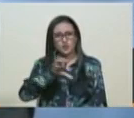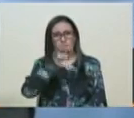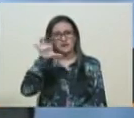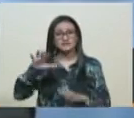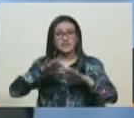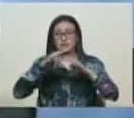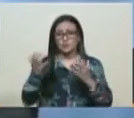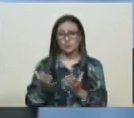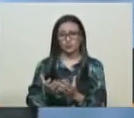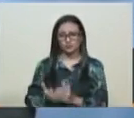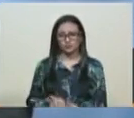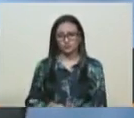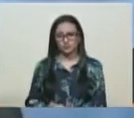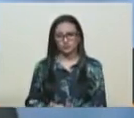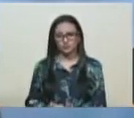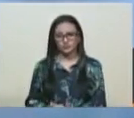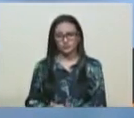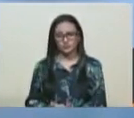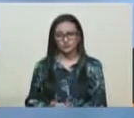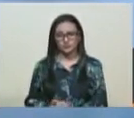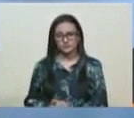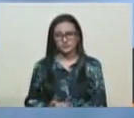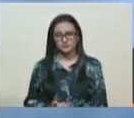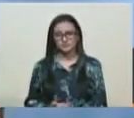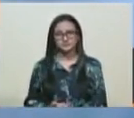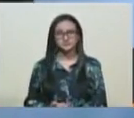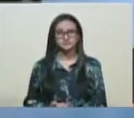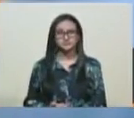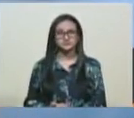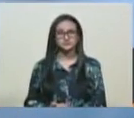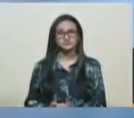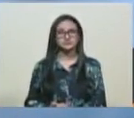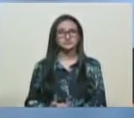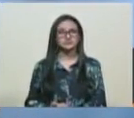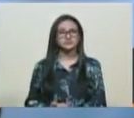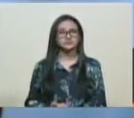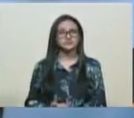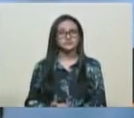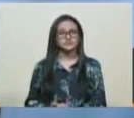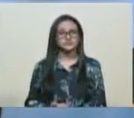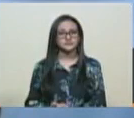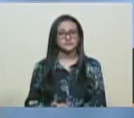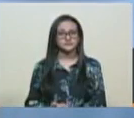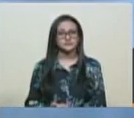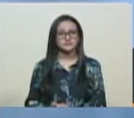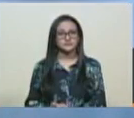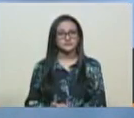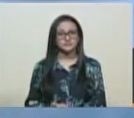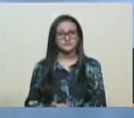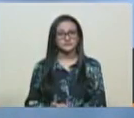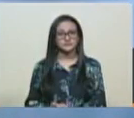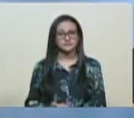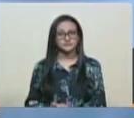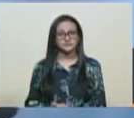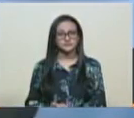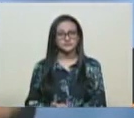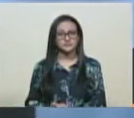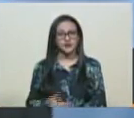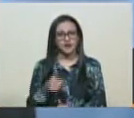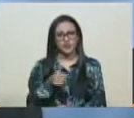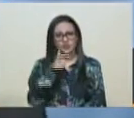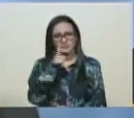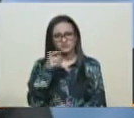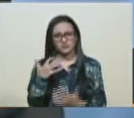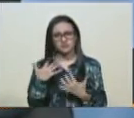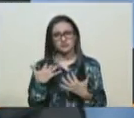world. So this racist and supremacist theory which he is exponing, this